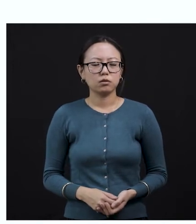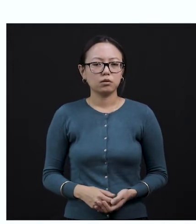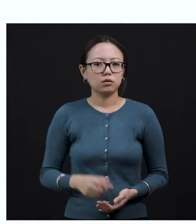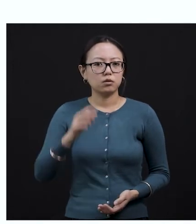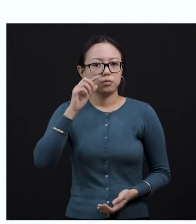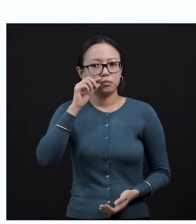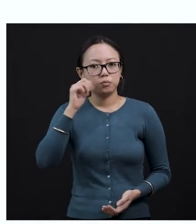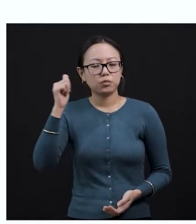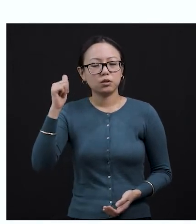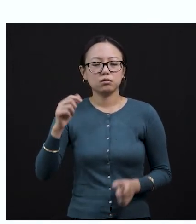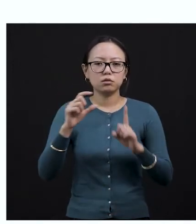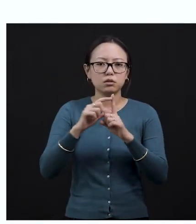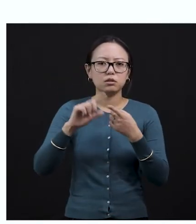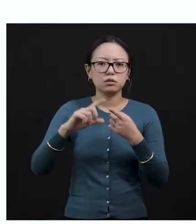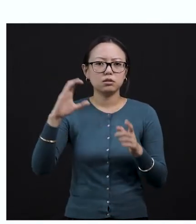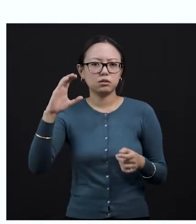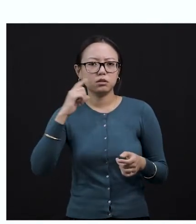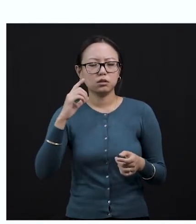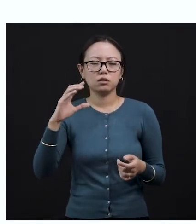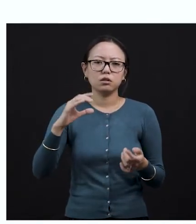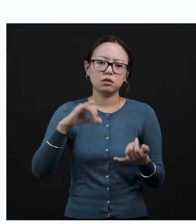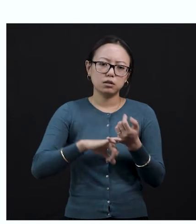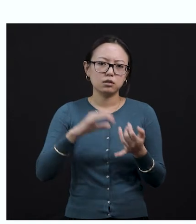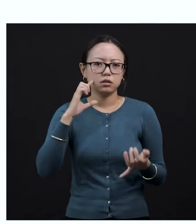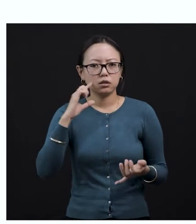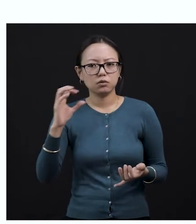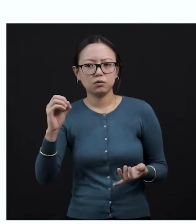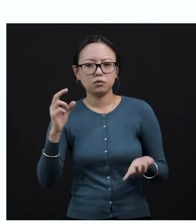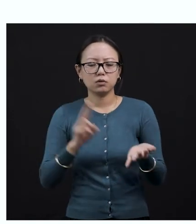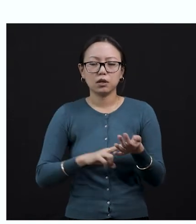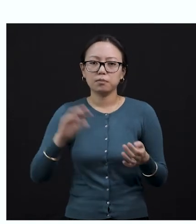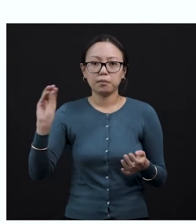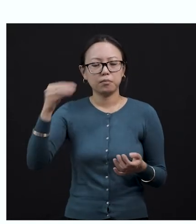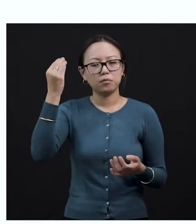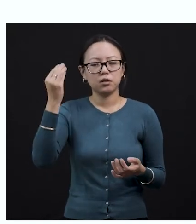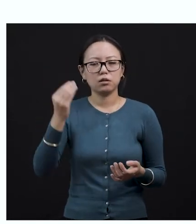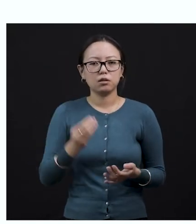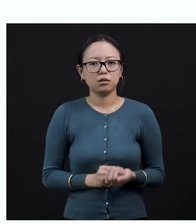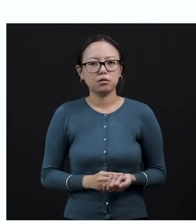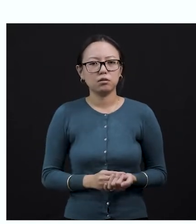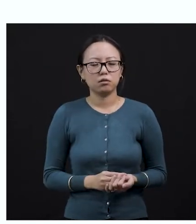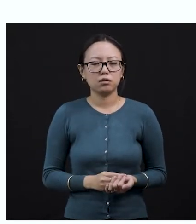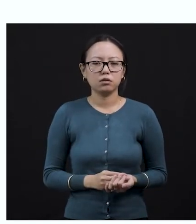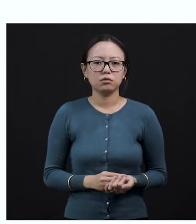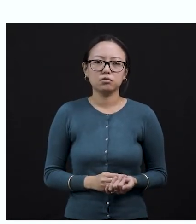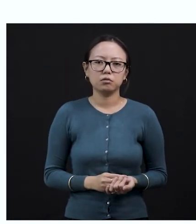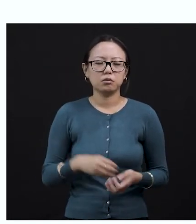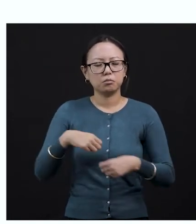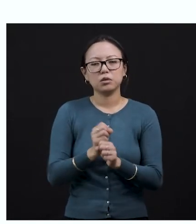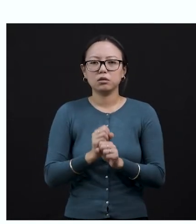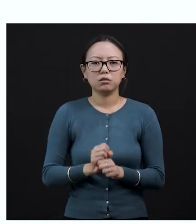better decisions. Now coming to their huts. So what we saw from the evidences was that the